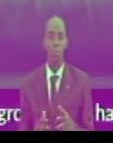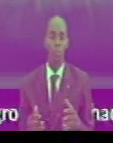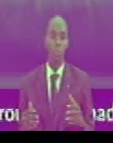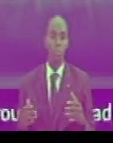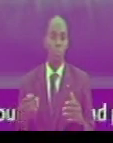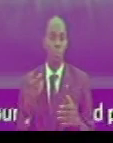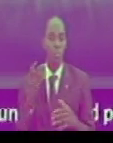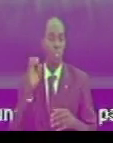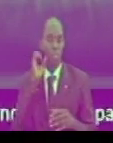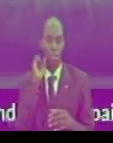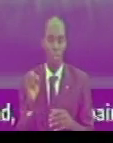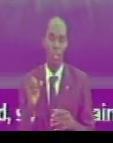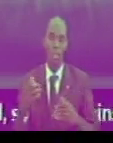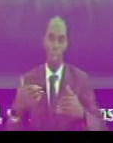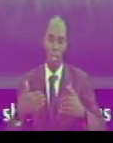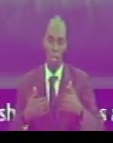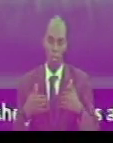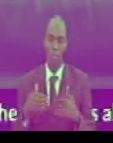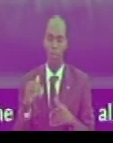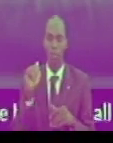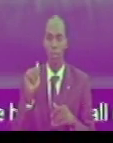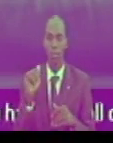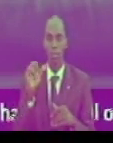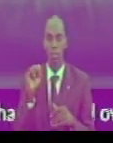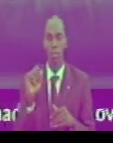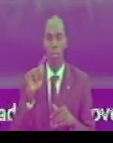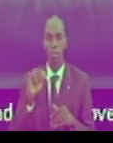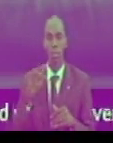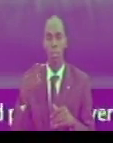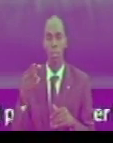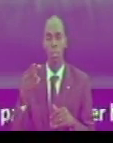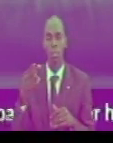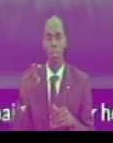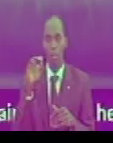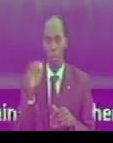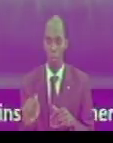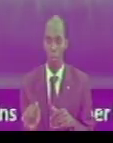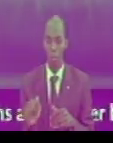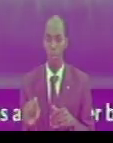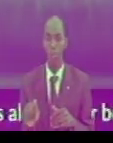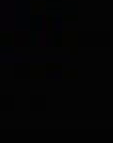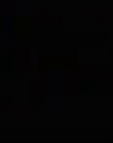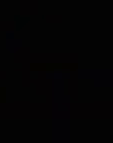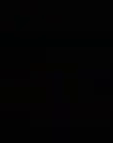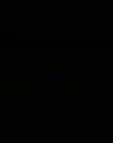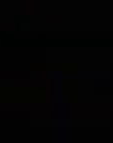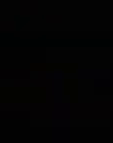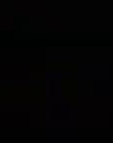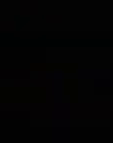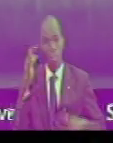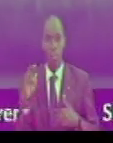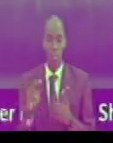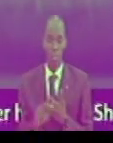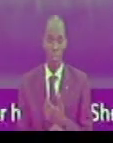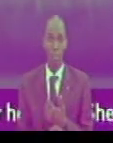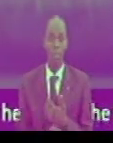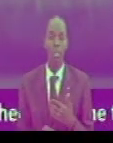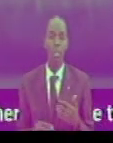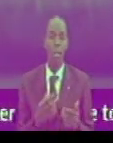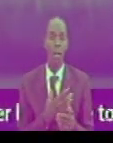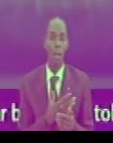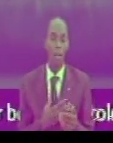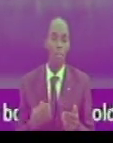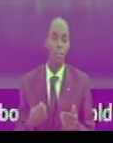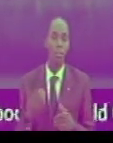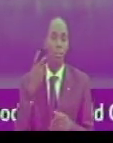cardigan or sweater with us. On Tuesday when I was coming, I did not remember to take any one of it.